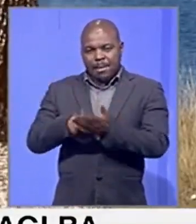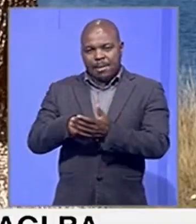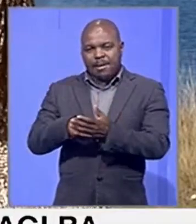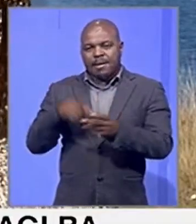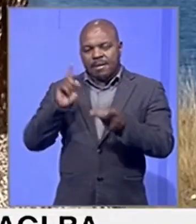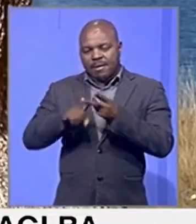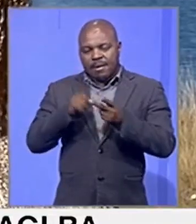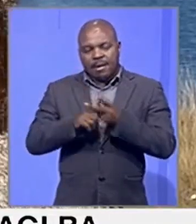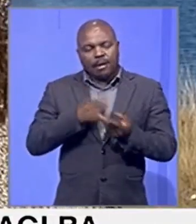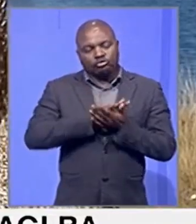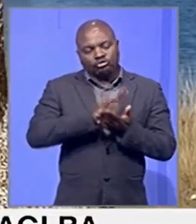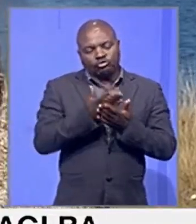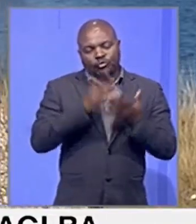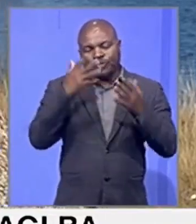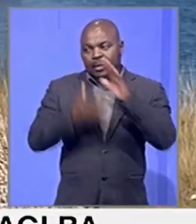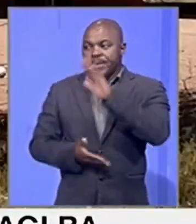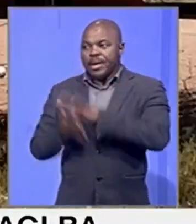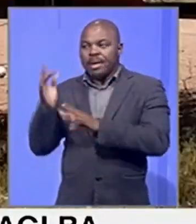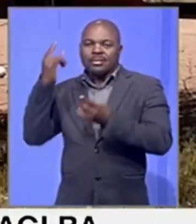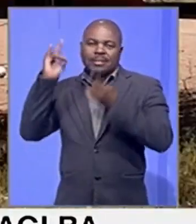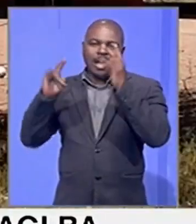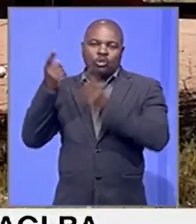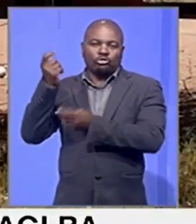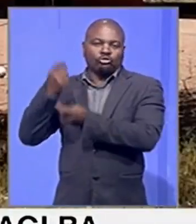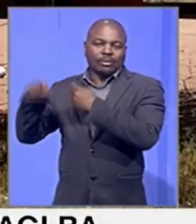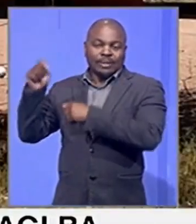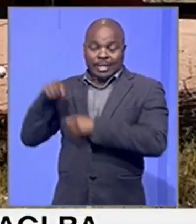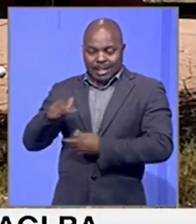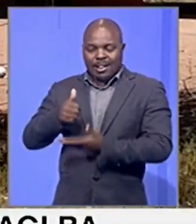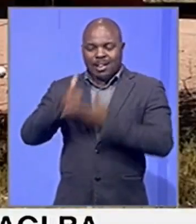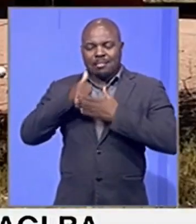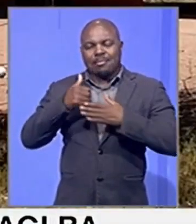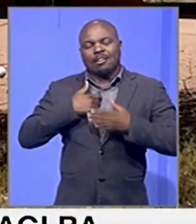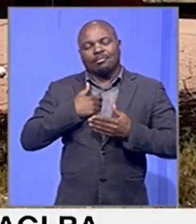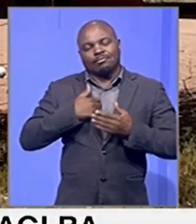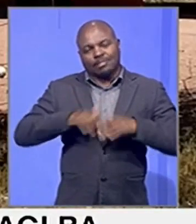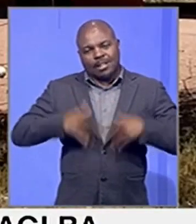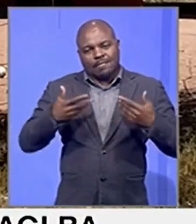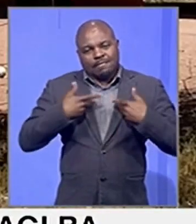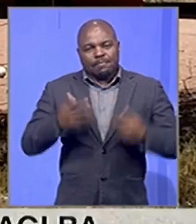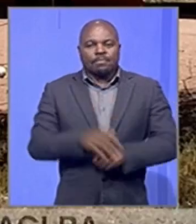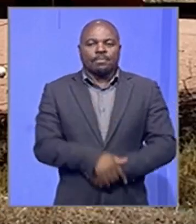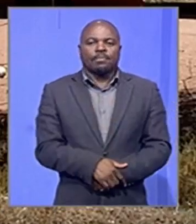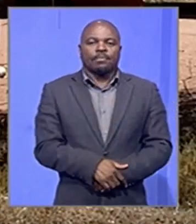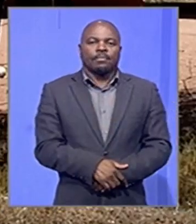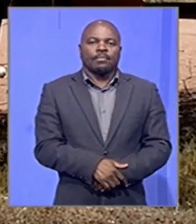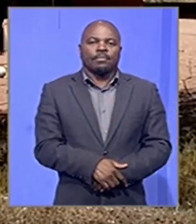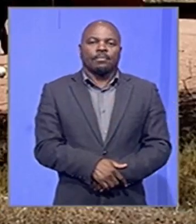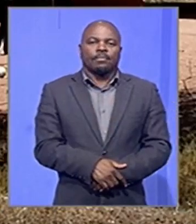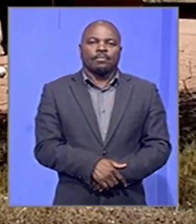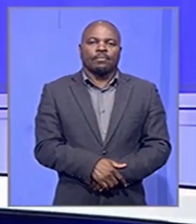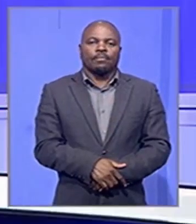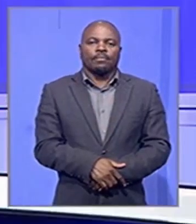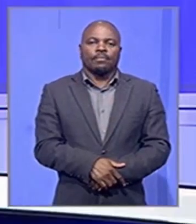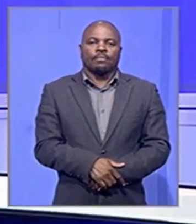ke rekisa go toropong ke ne irang gore ke tshele. Ke itumeleng Kgajane mo Mahikeng.